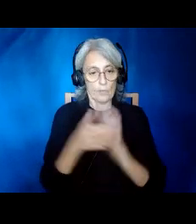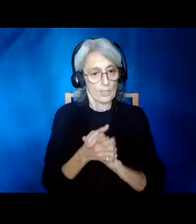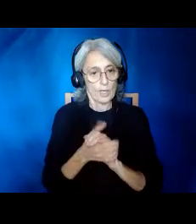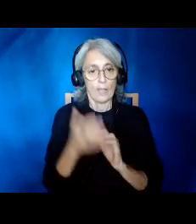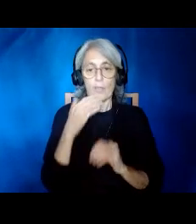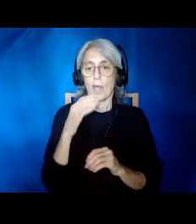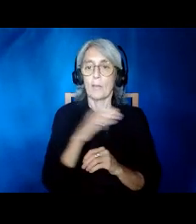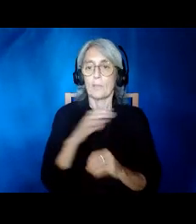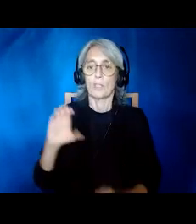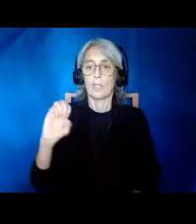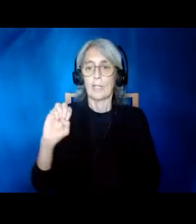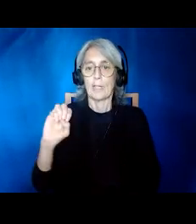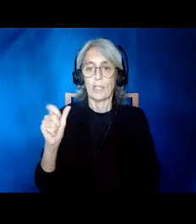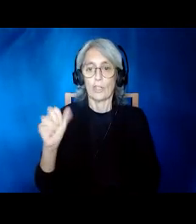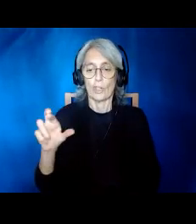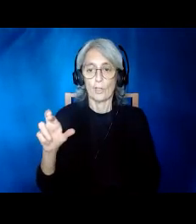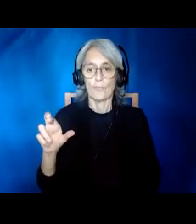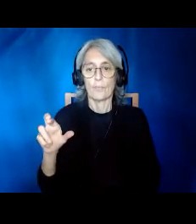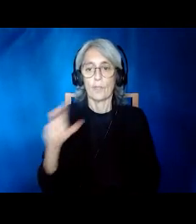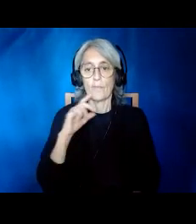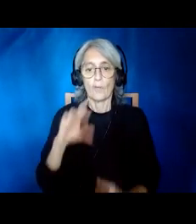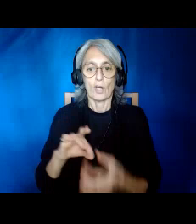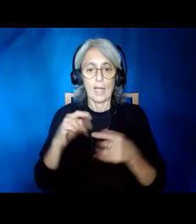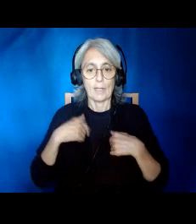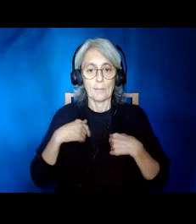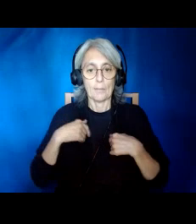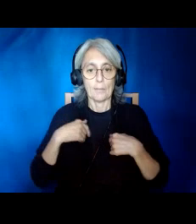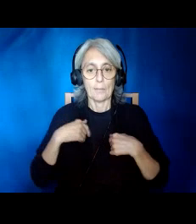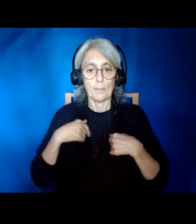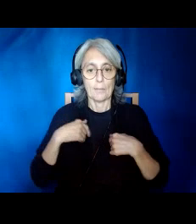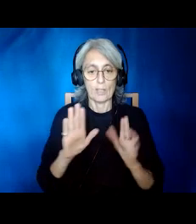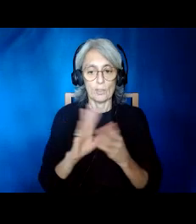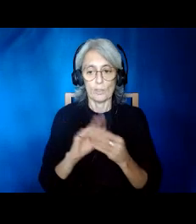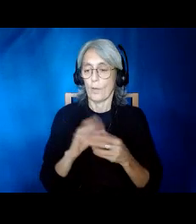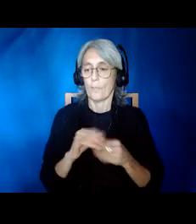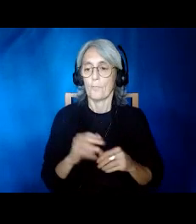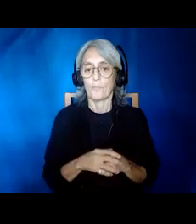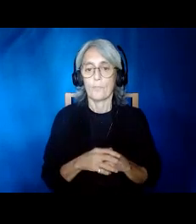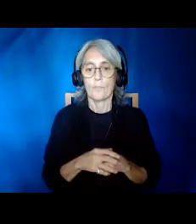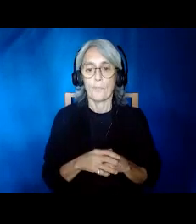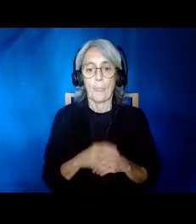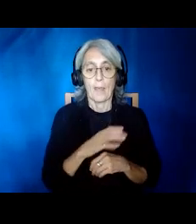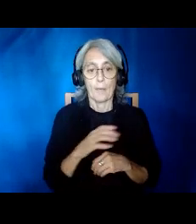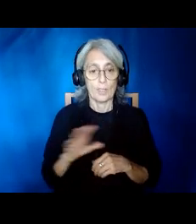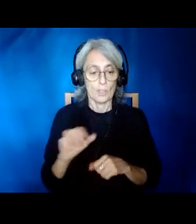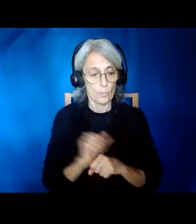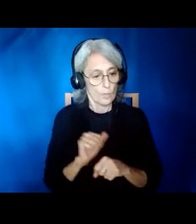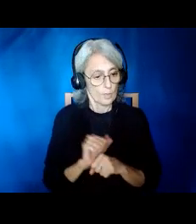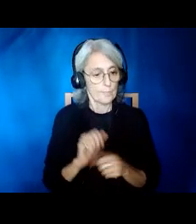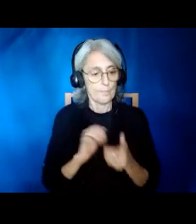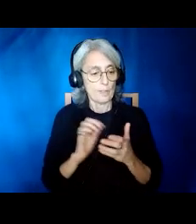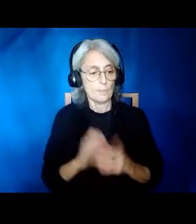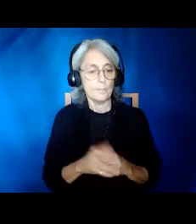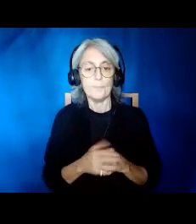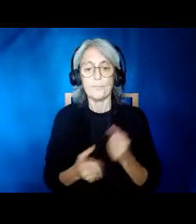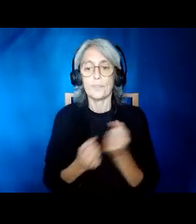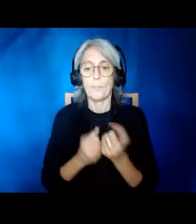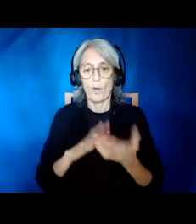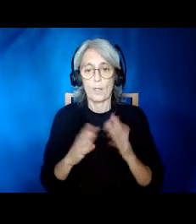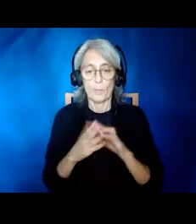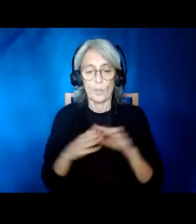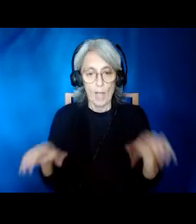Eager for connecting me to this great story. The work of this commission and our partners support community efforts